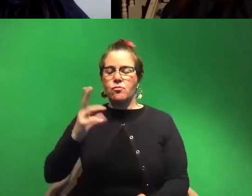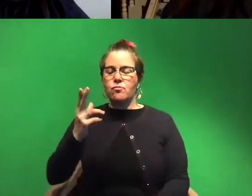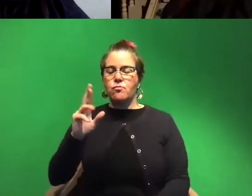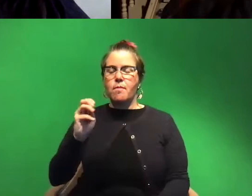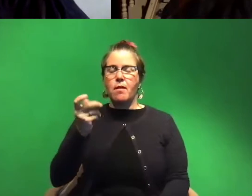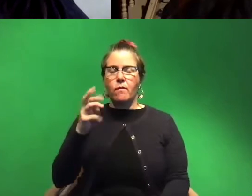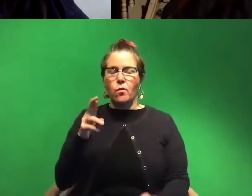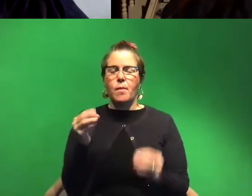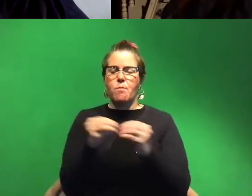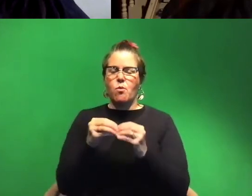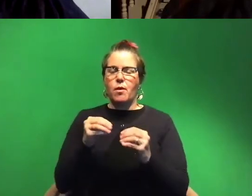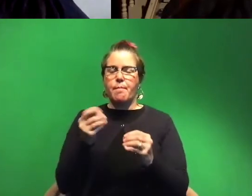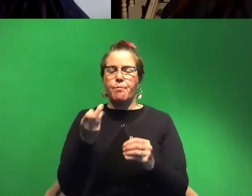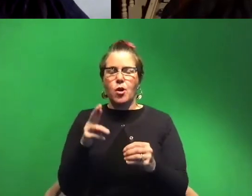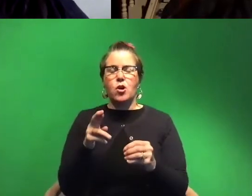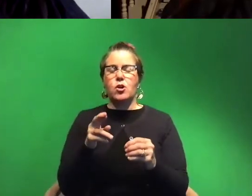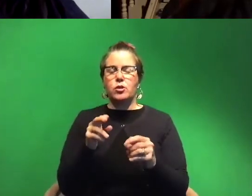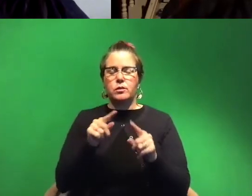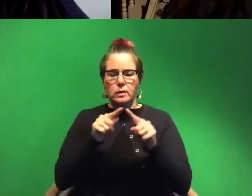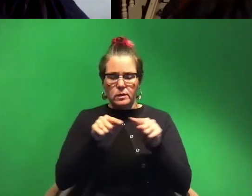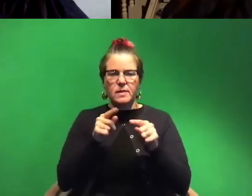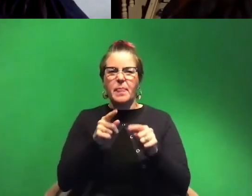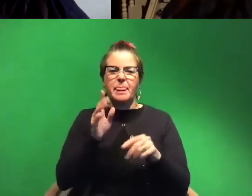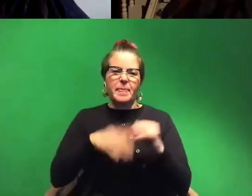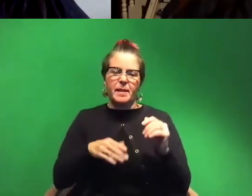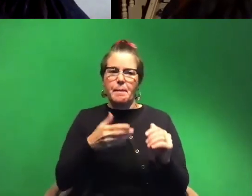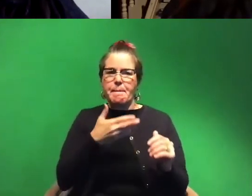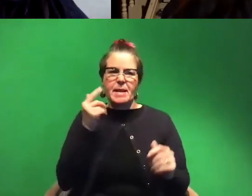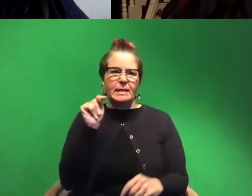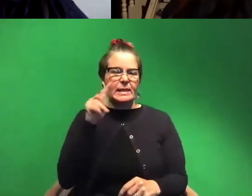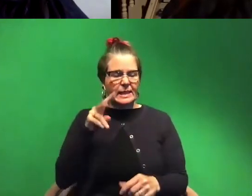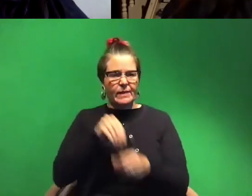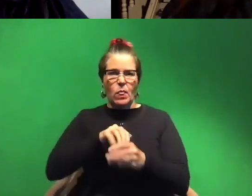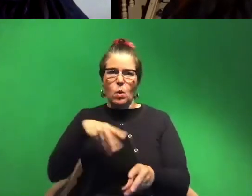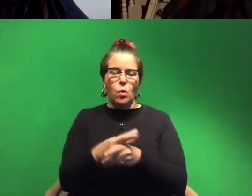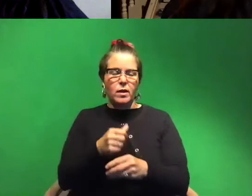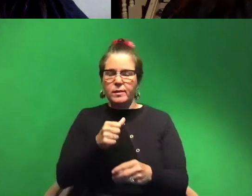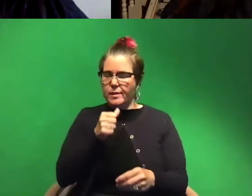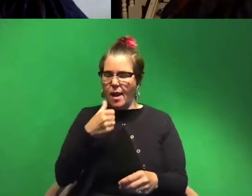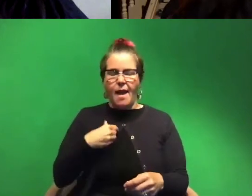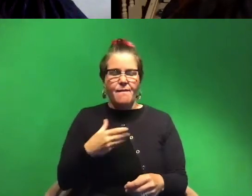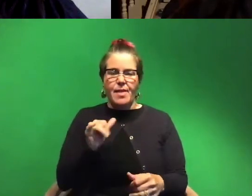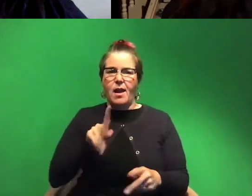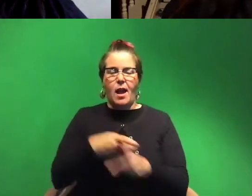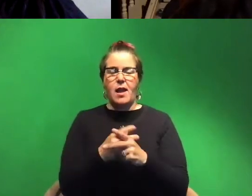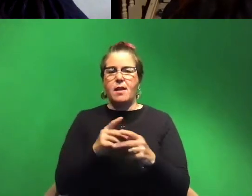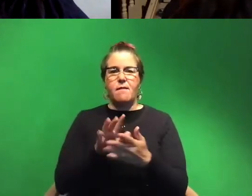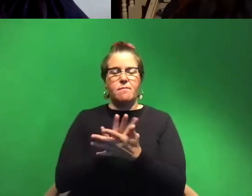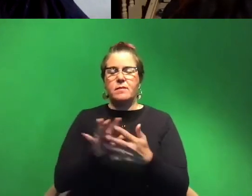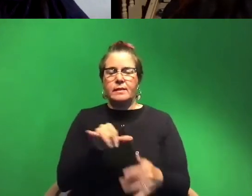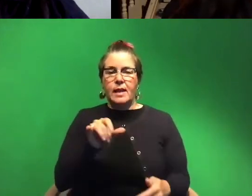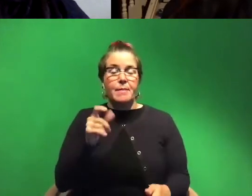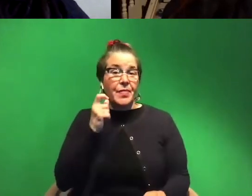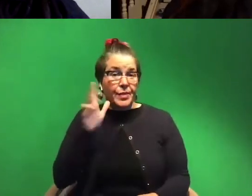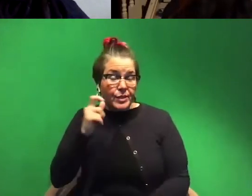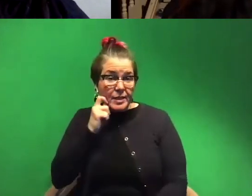inch than your TV. The best TV that we have in the world does not have as high of a resolution as cuttlefish skin, which I